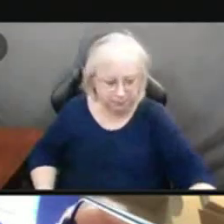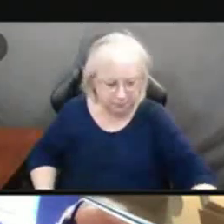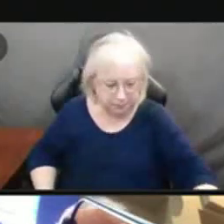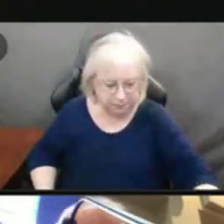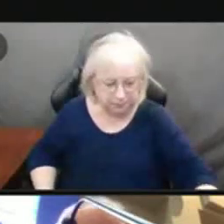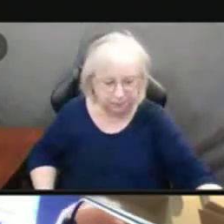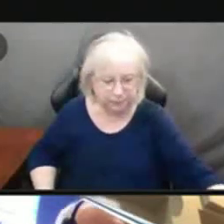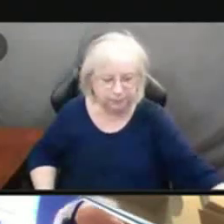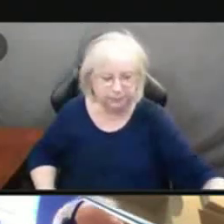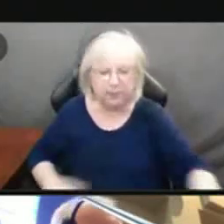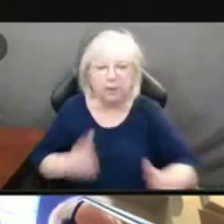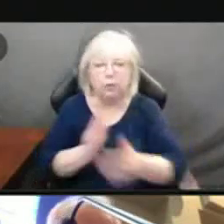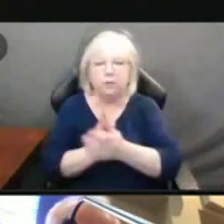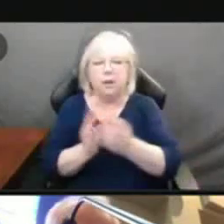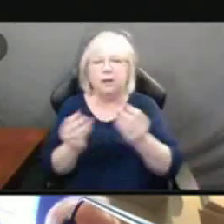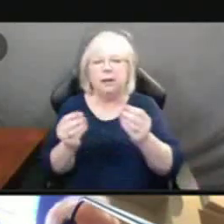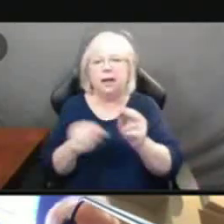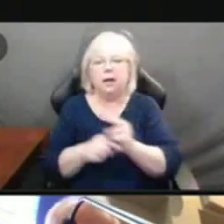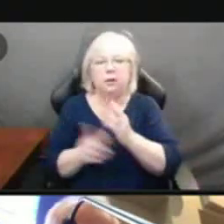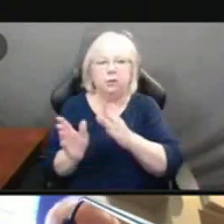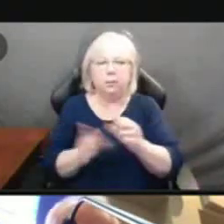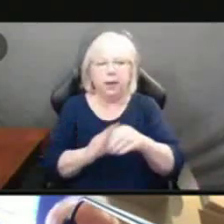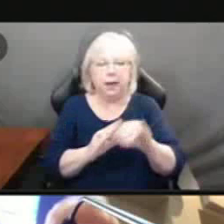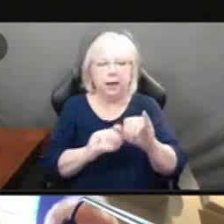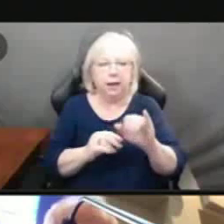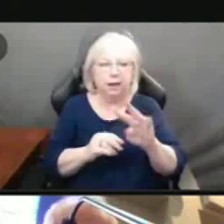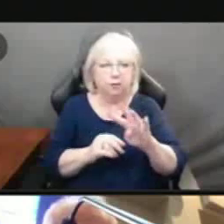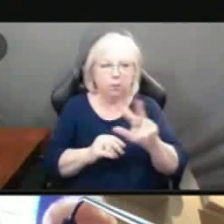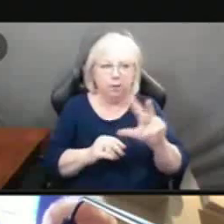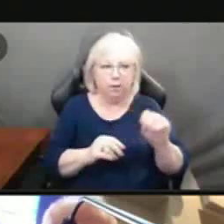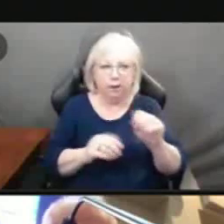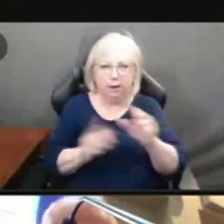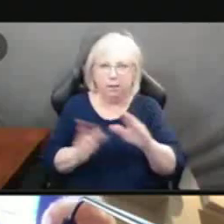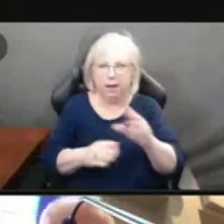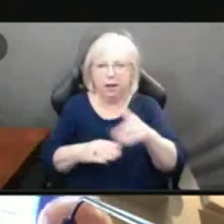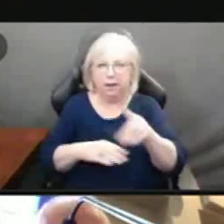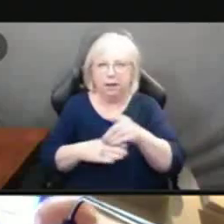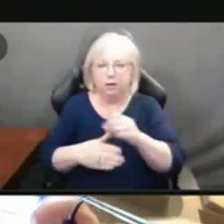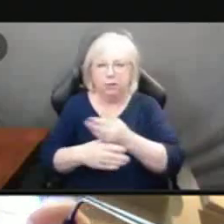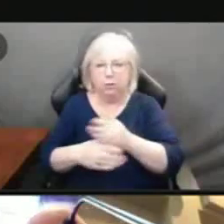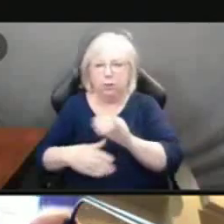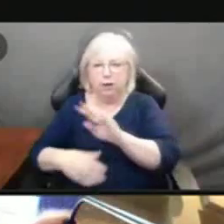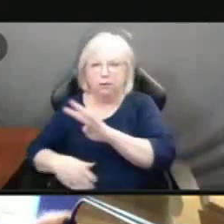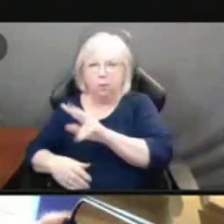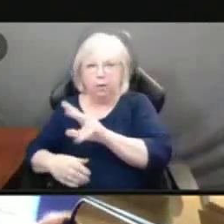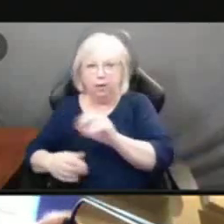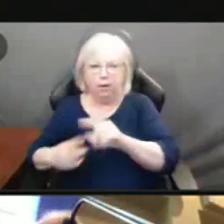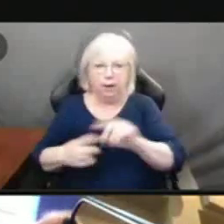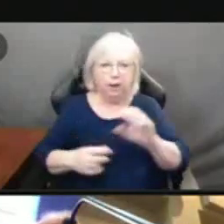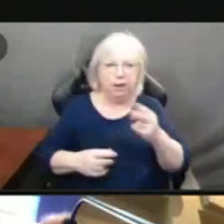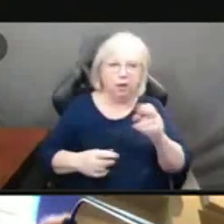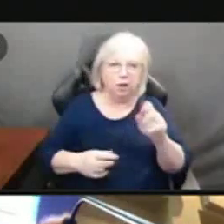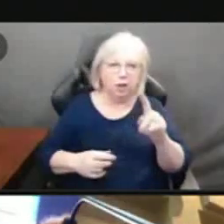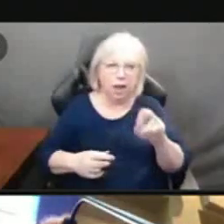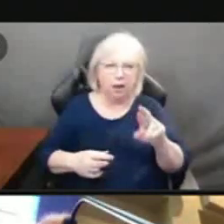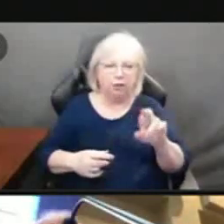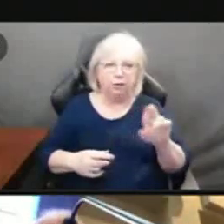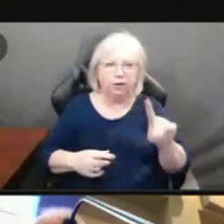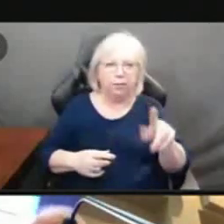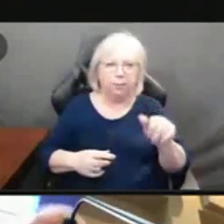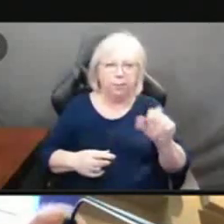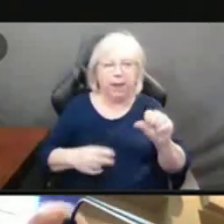An ordinance to amend the land use plan in the Interstate 430 Planning District between Interstate 430 and Shackelford Pass, just north of